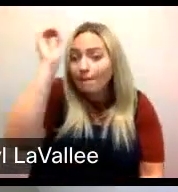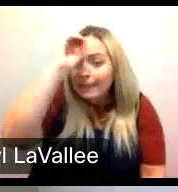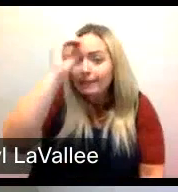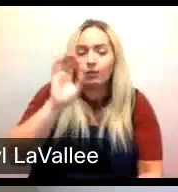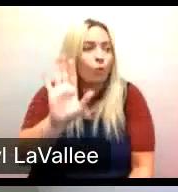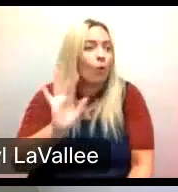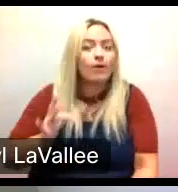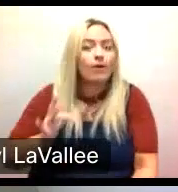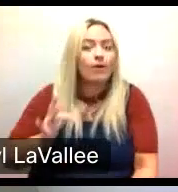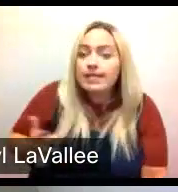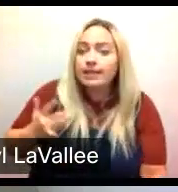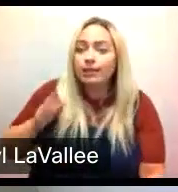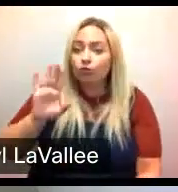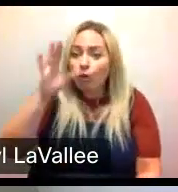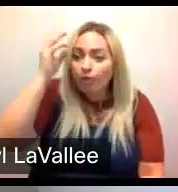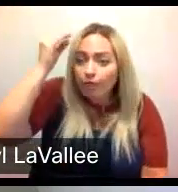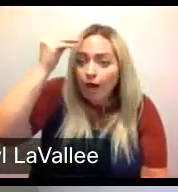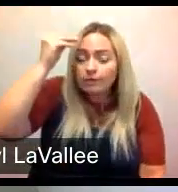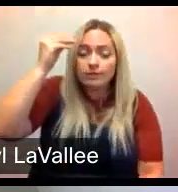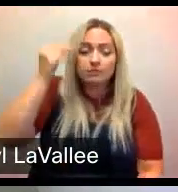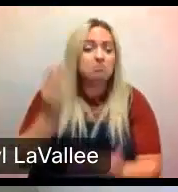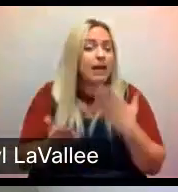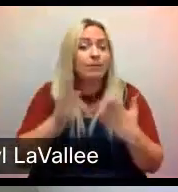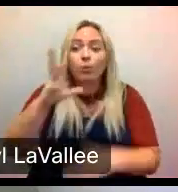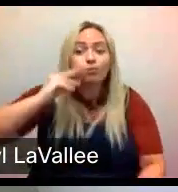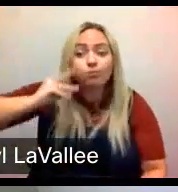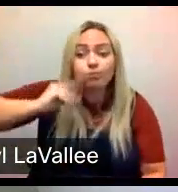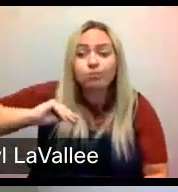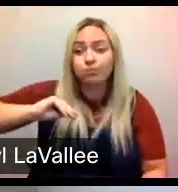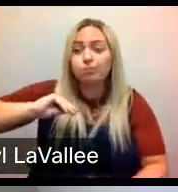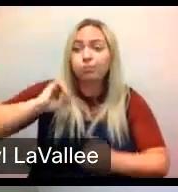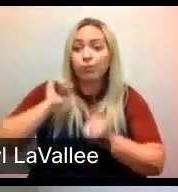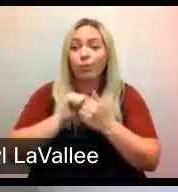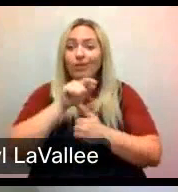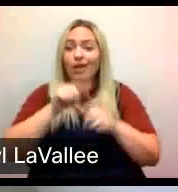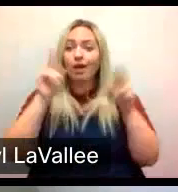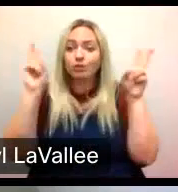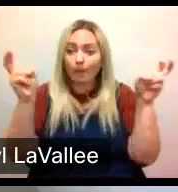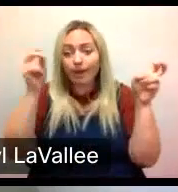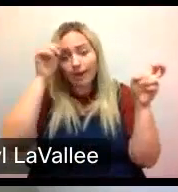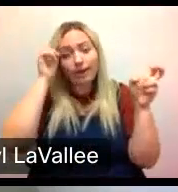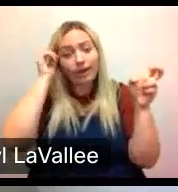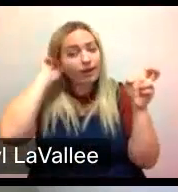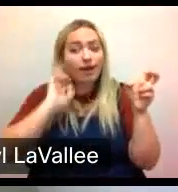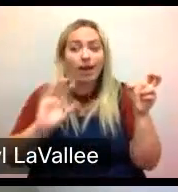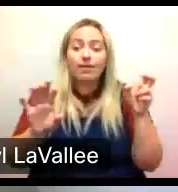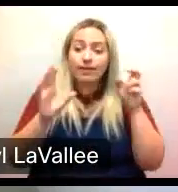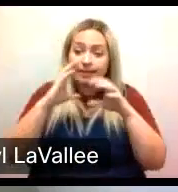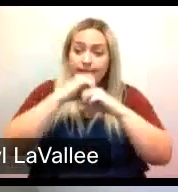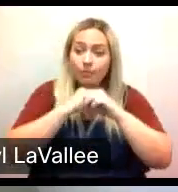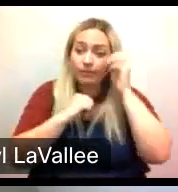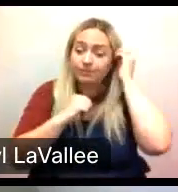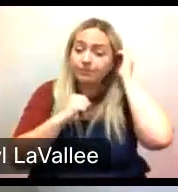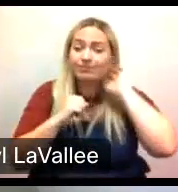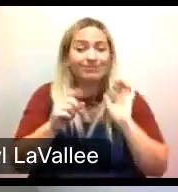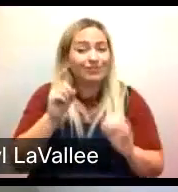your feelings, your thoughts, maybe your experience with the topic that your summary is about,